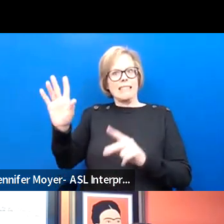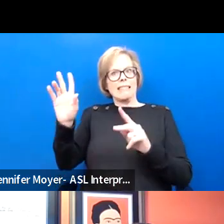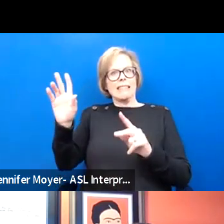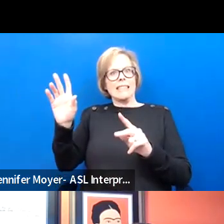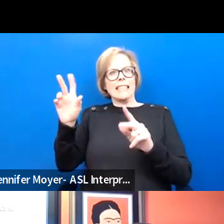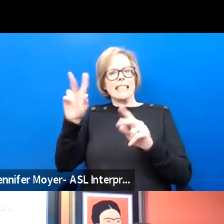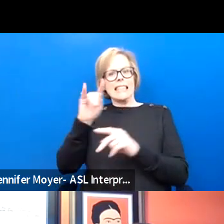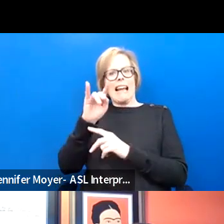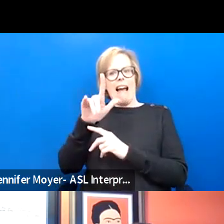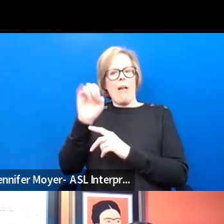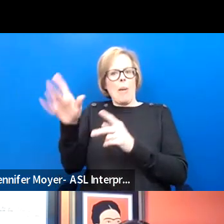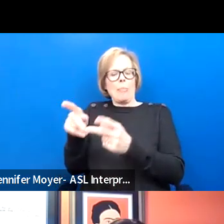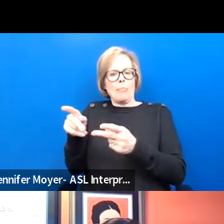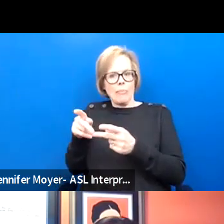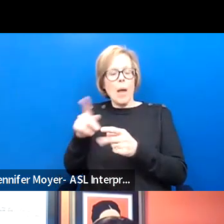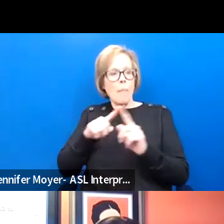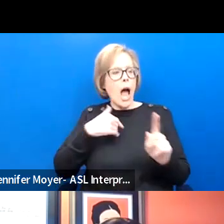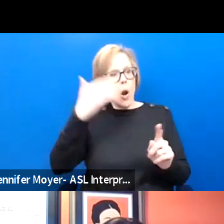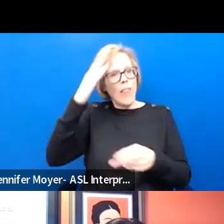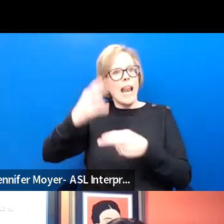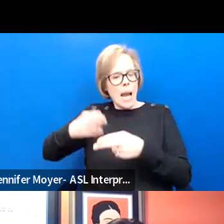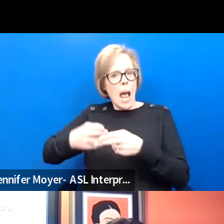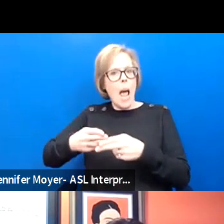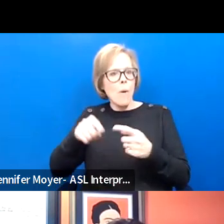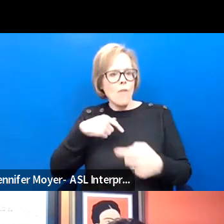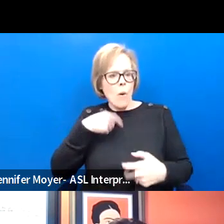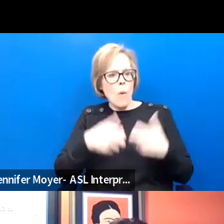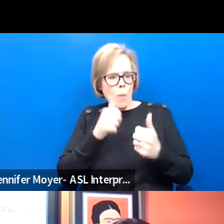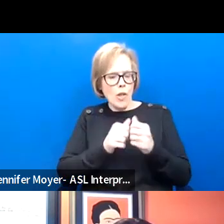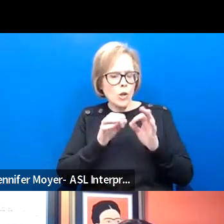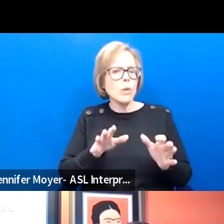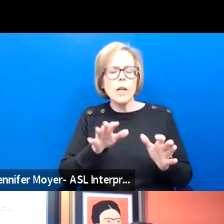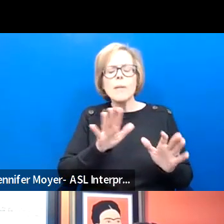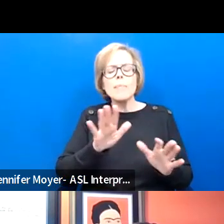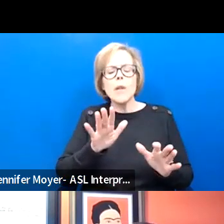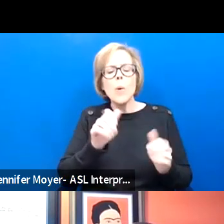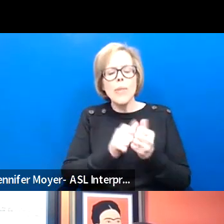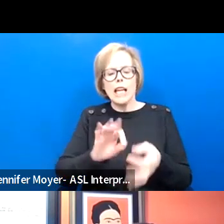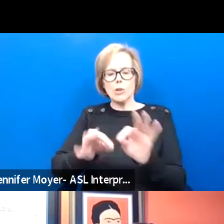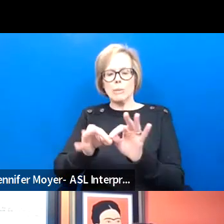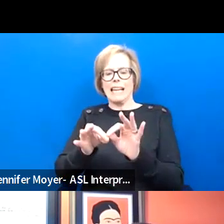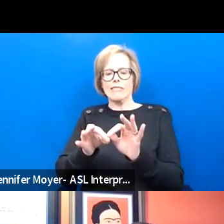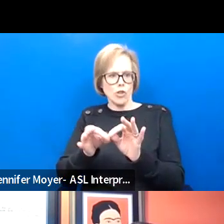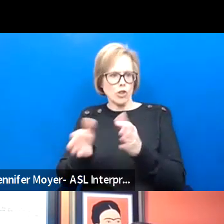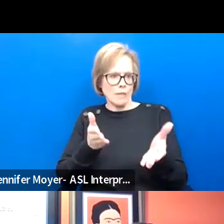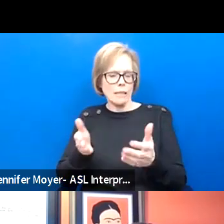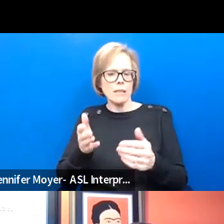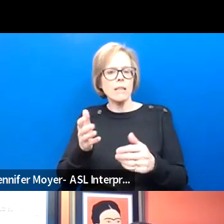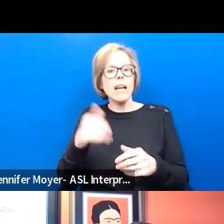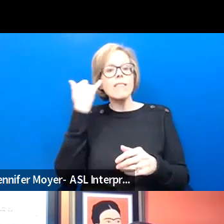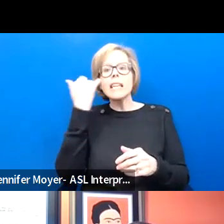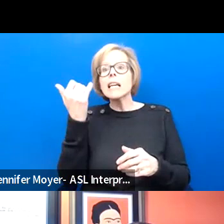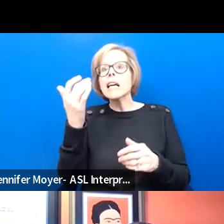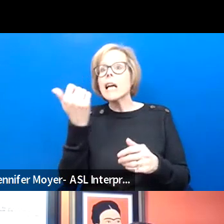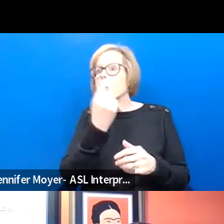of the person that I call when we have problems with interpreters. And we also have, not interpreters, but with interpretation. If somebody, anyone, even